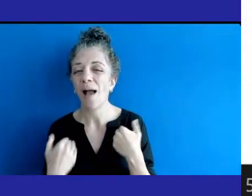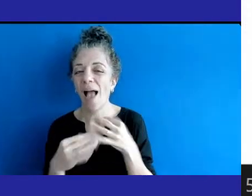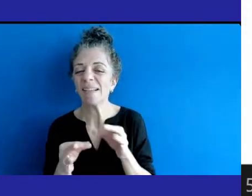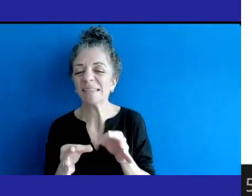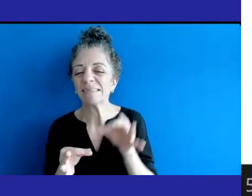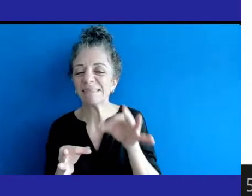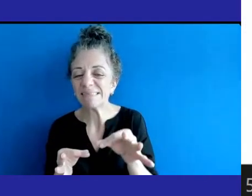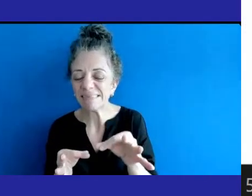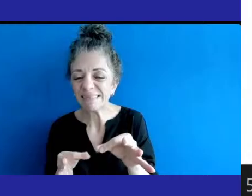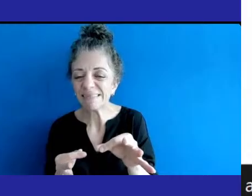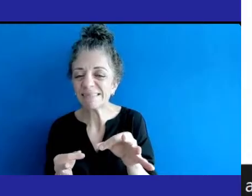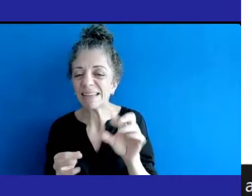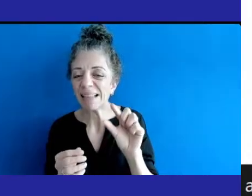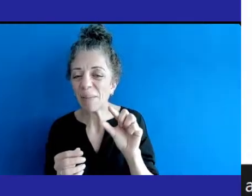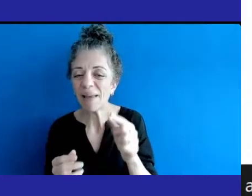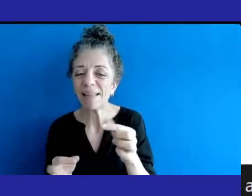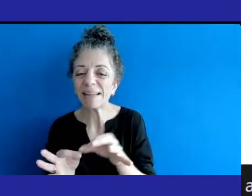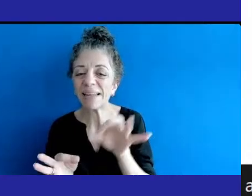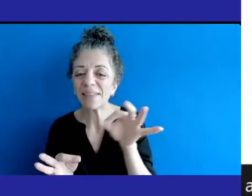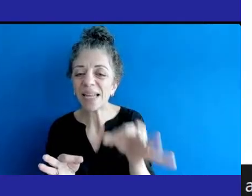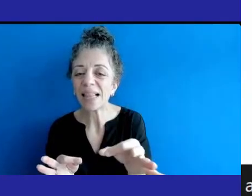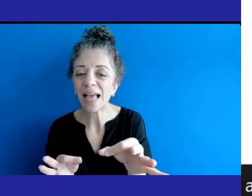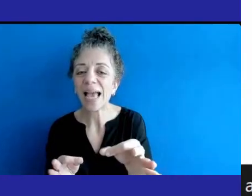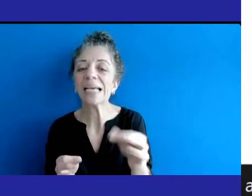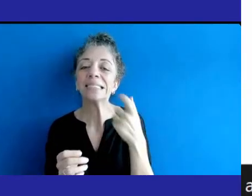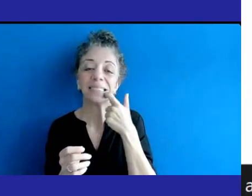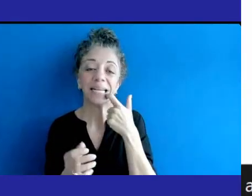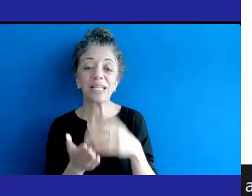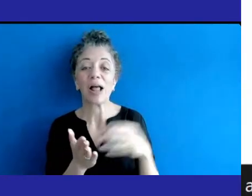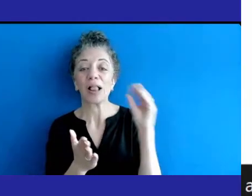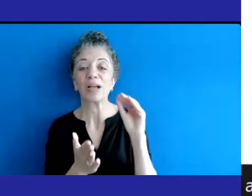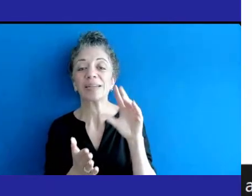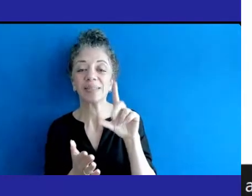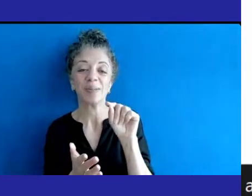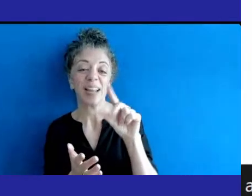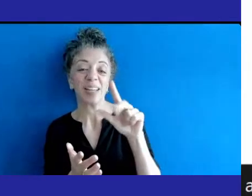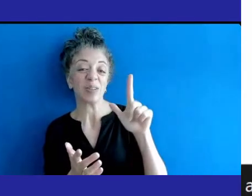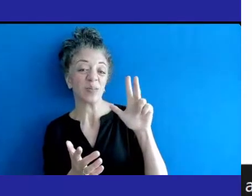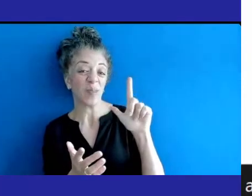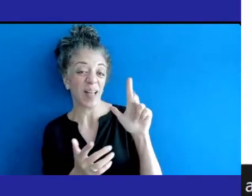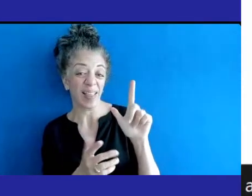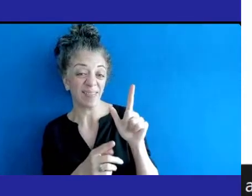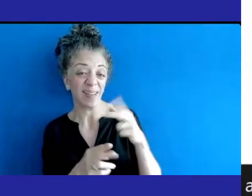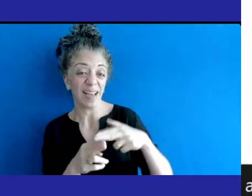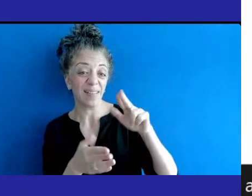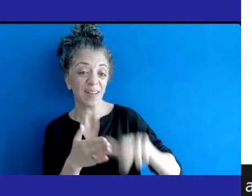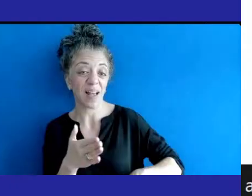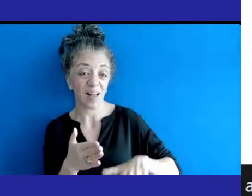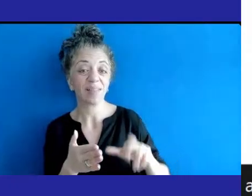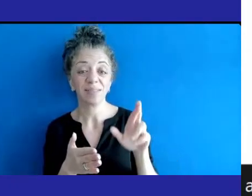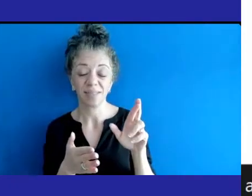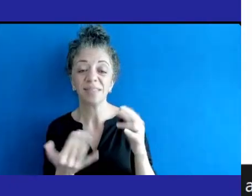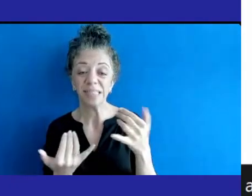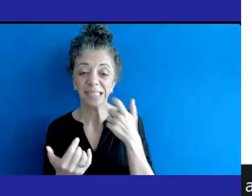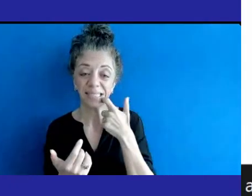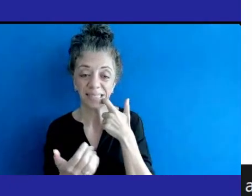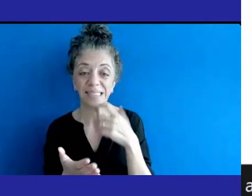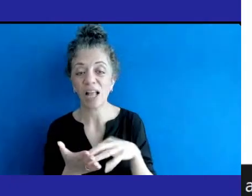our 2023 results for the MetroPlus HIV SNP, and for the 3rd year in a row, we